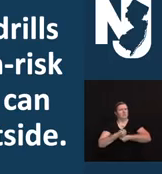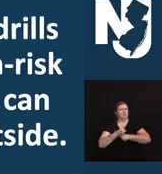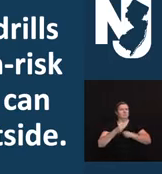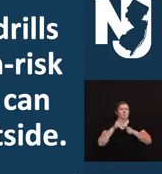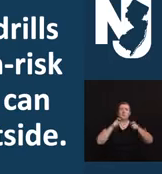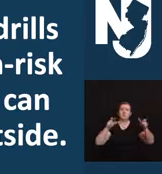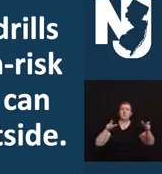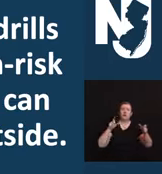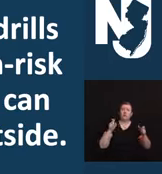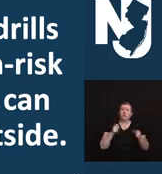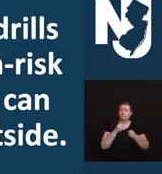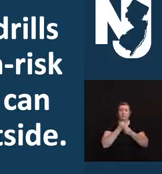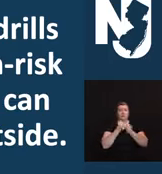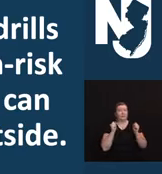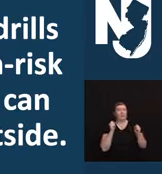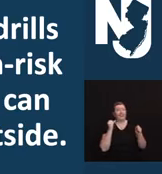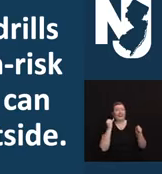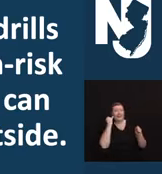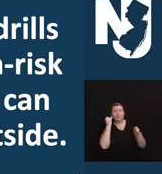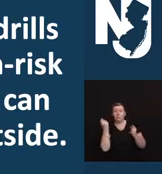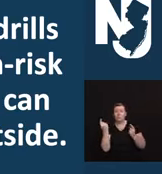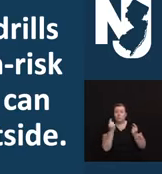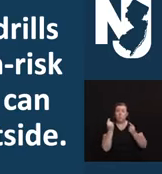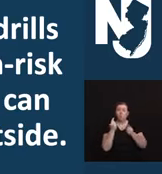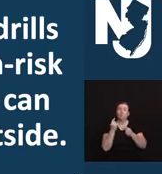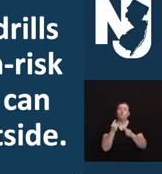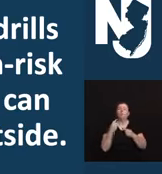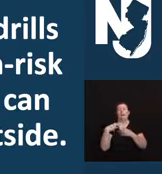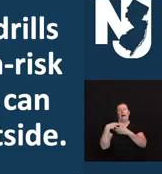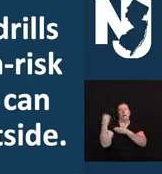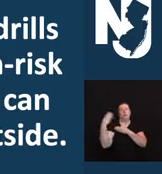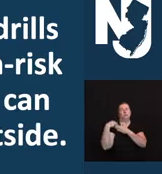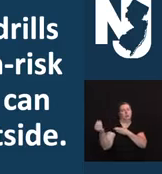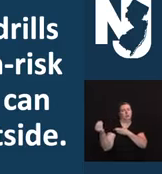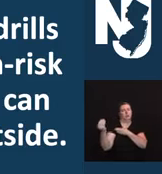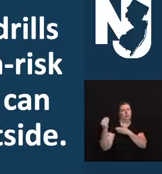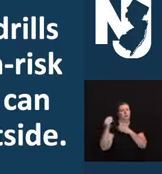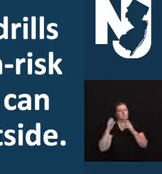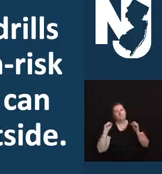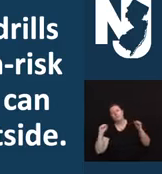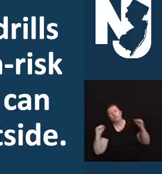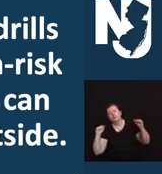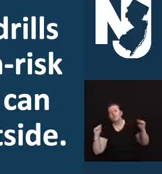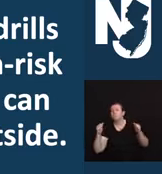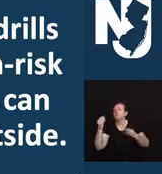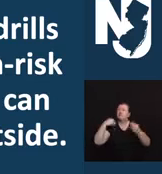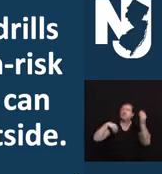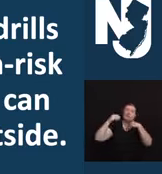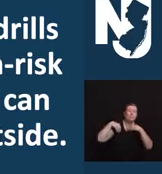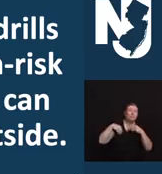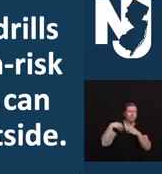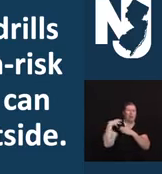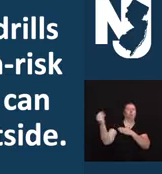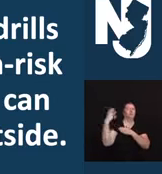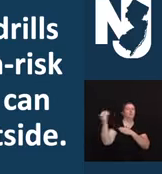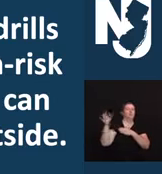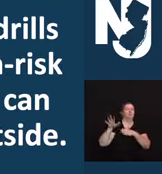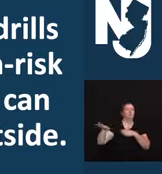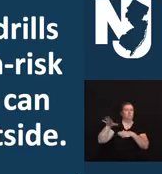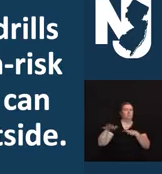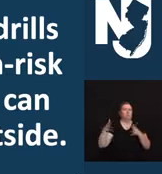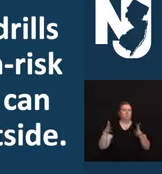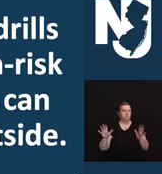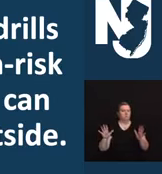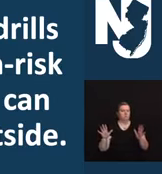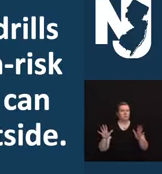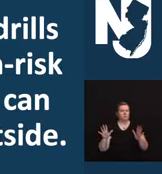when activities are conducted outside, whether that be exercising or dining or whatever it might be. That's not to say the virus isn't